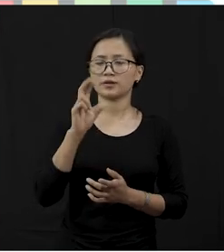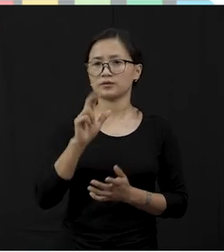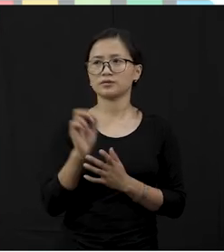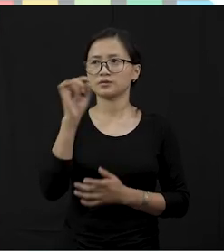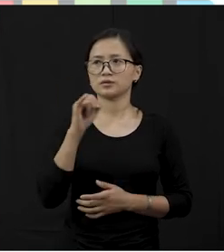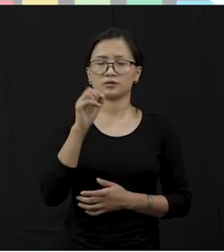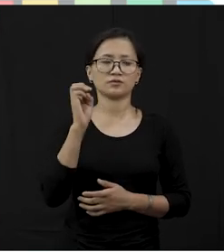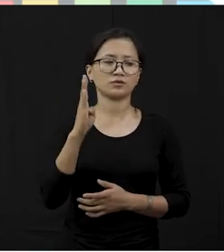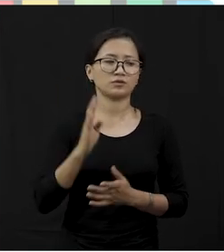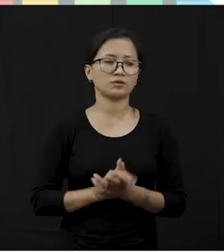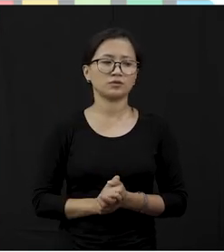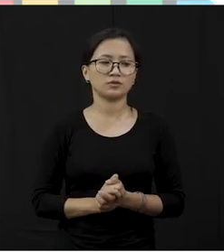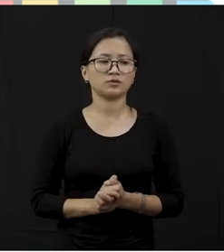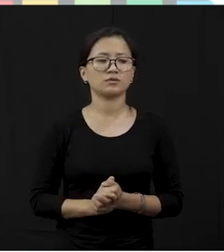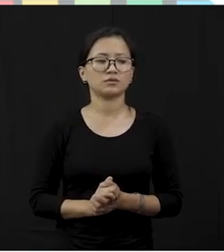19,864.